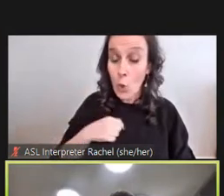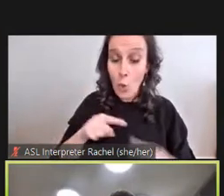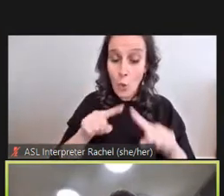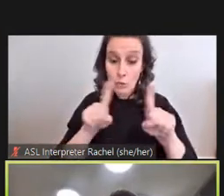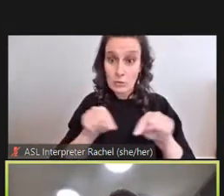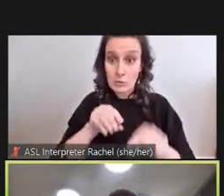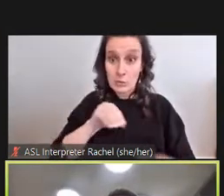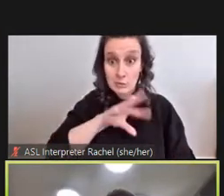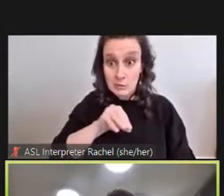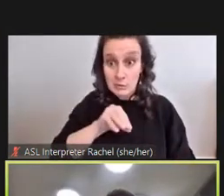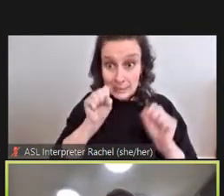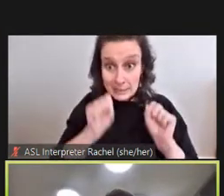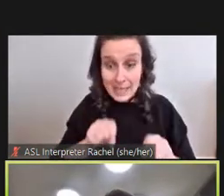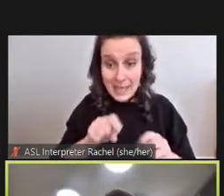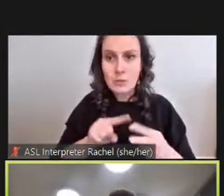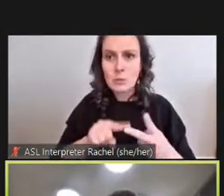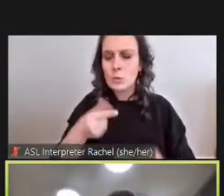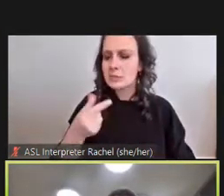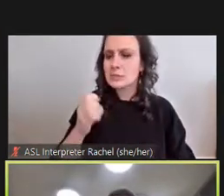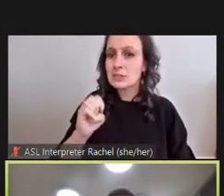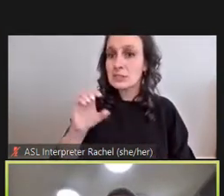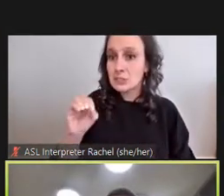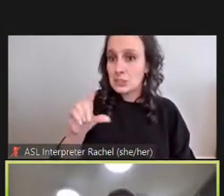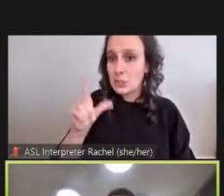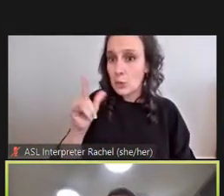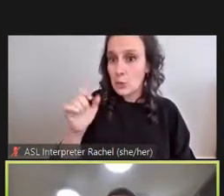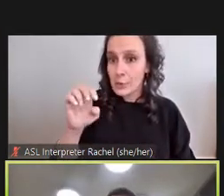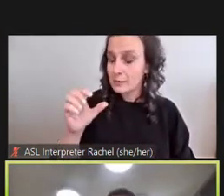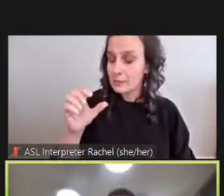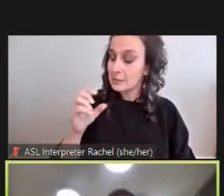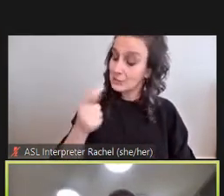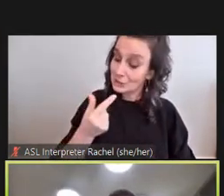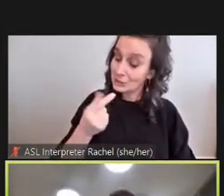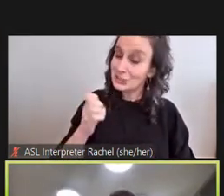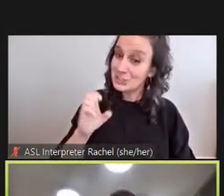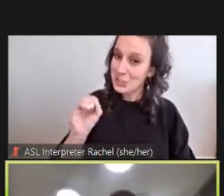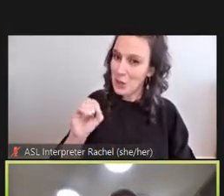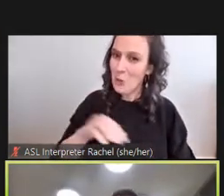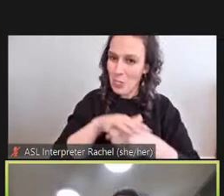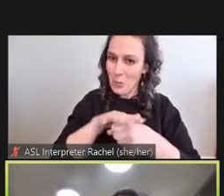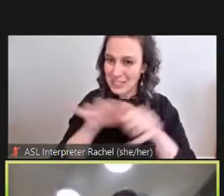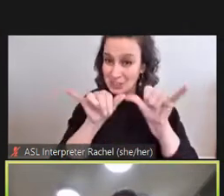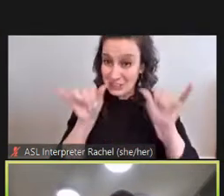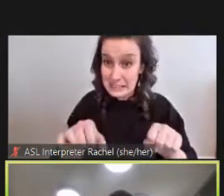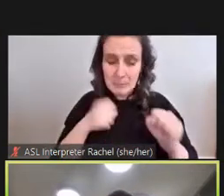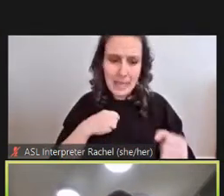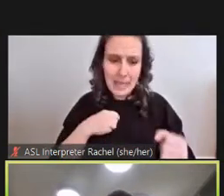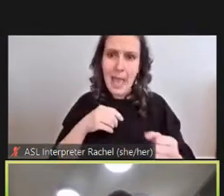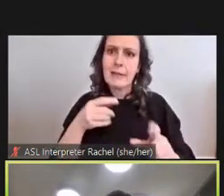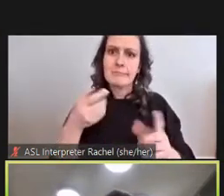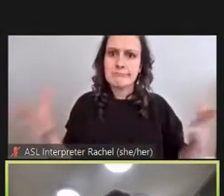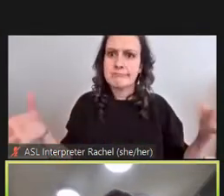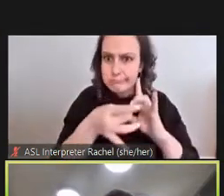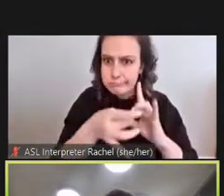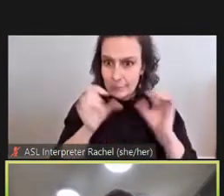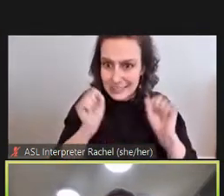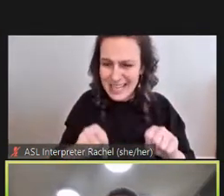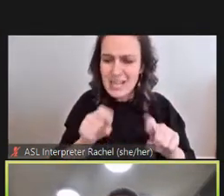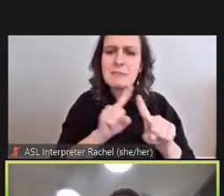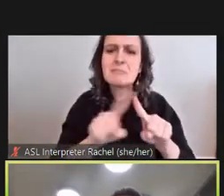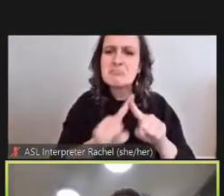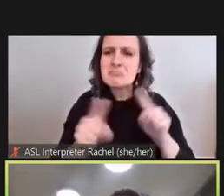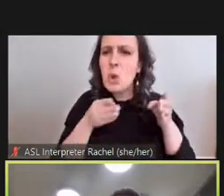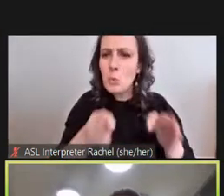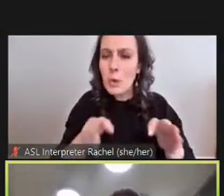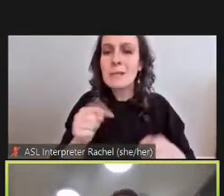in with a geolocation system. So there are different ways, but it's very simple, similar to Zoom or